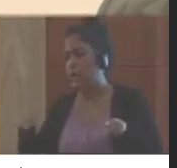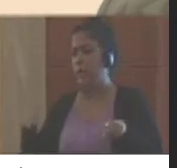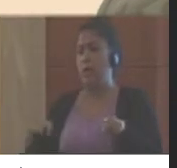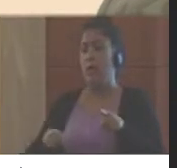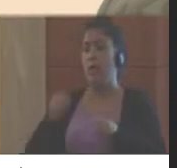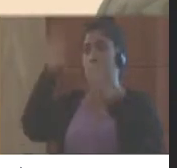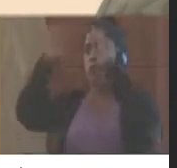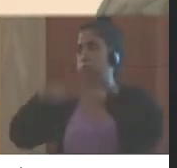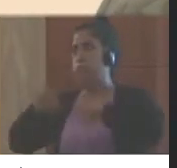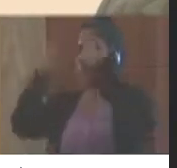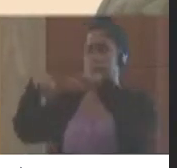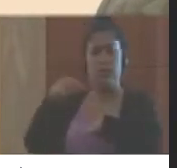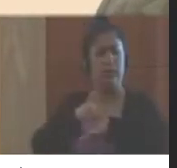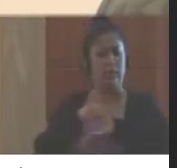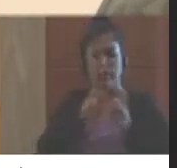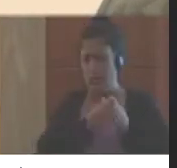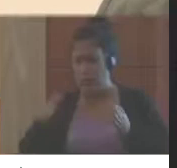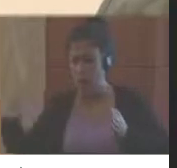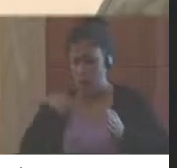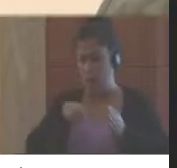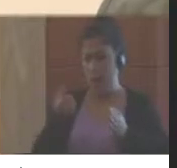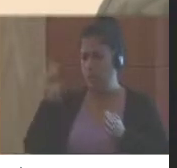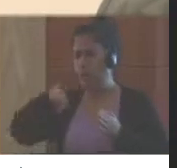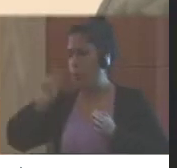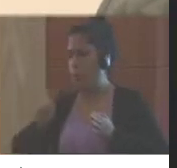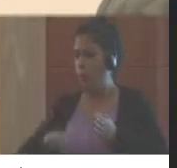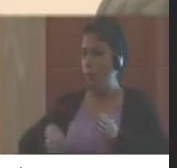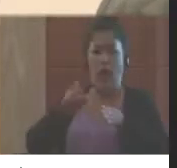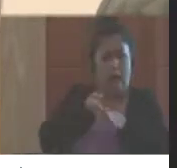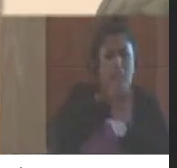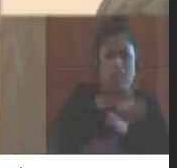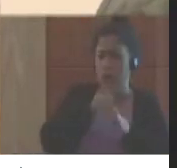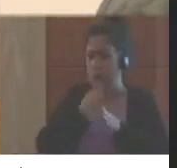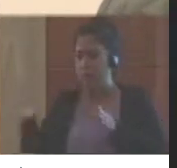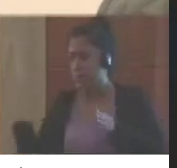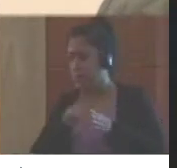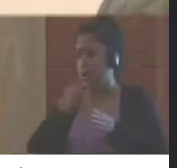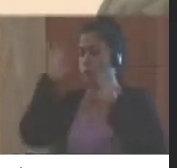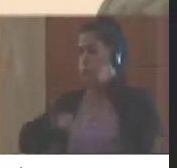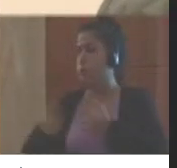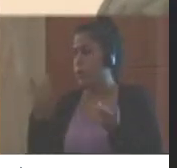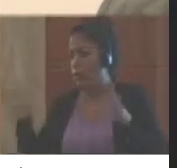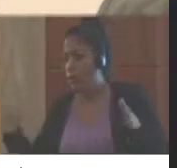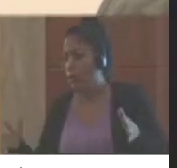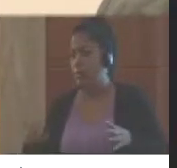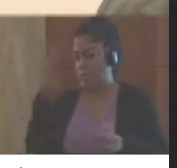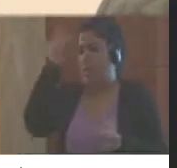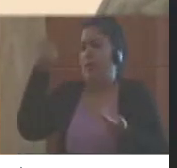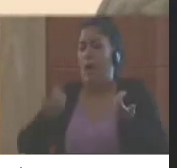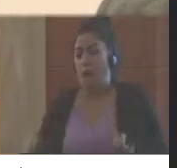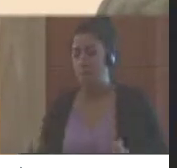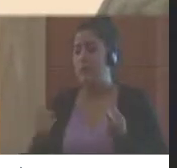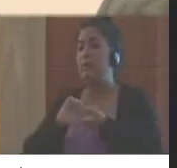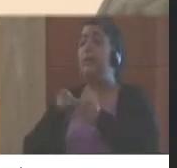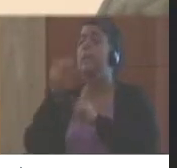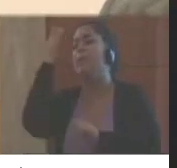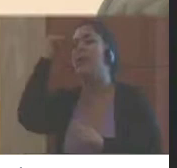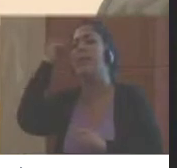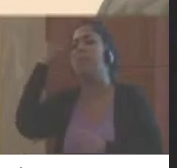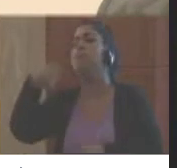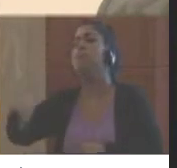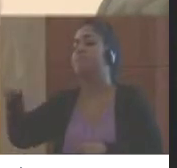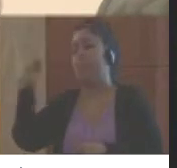there's more precipitation when we're supposed not to have precipitation, and always takes us aback. So what do you think each one of your governments